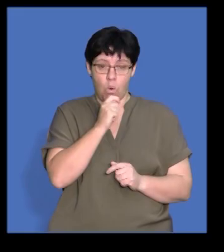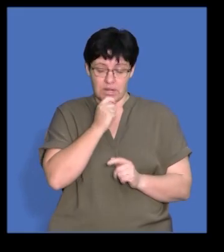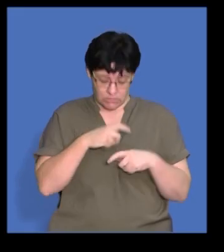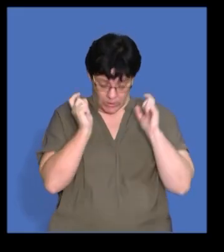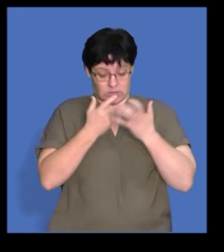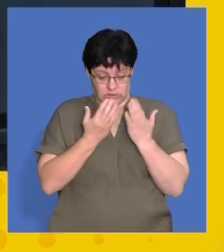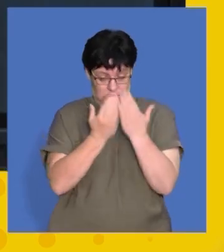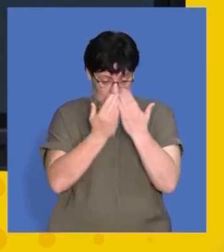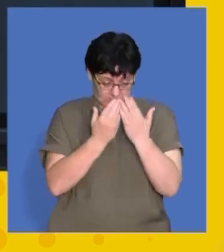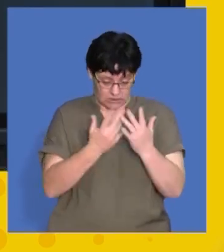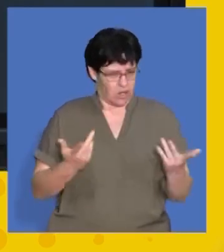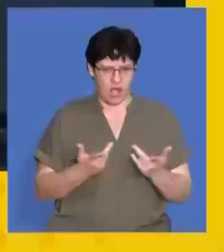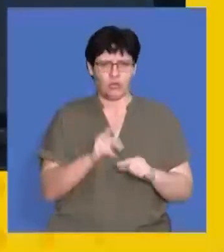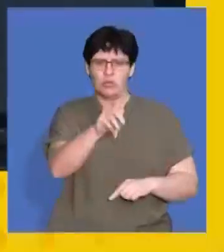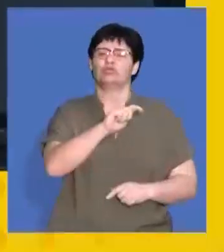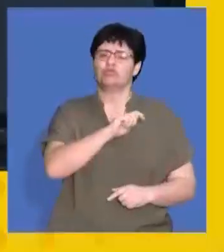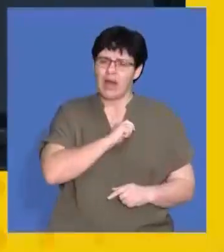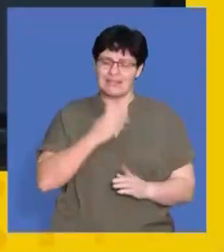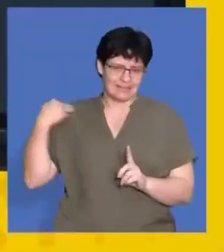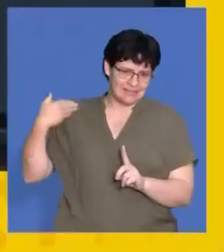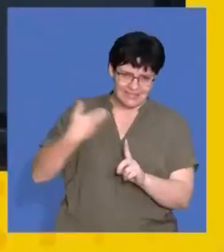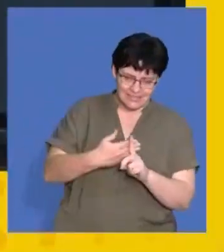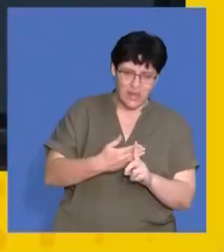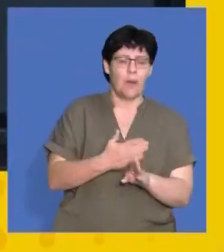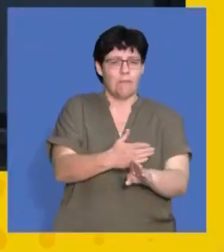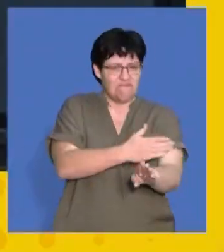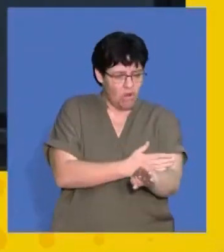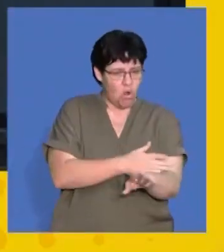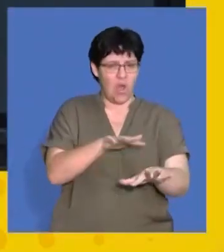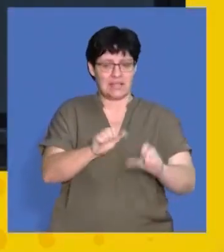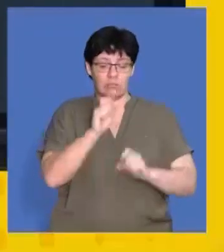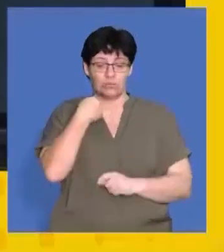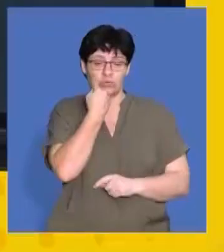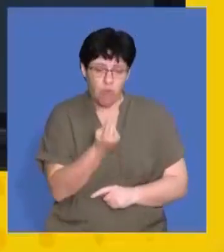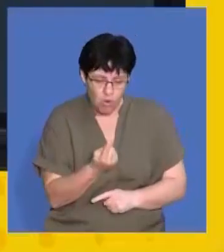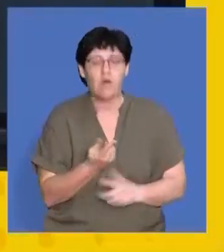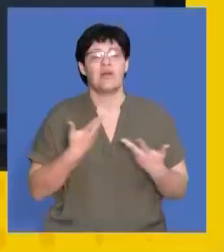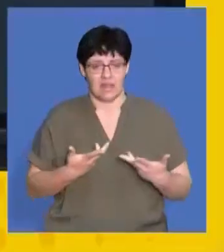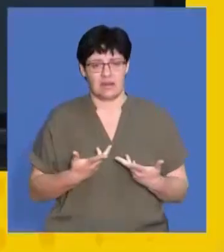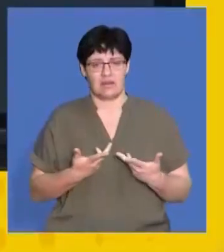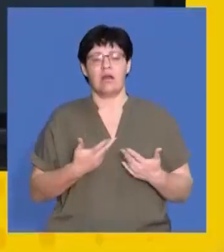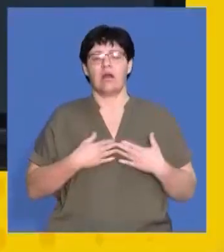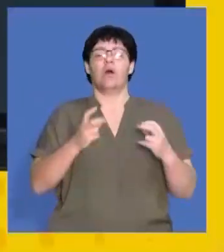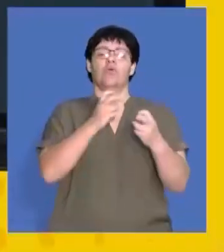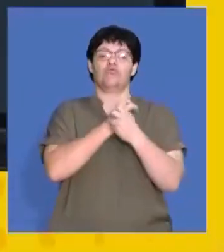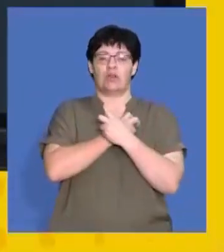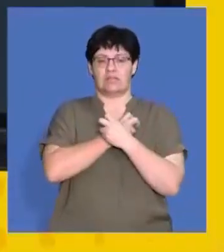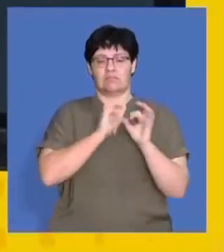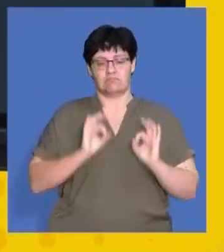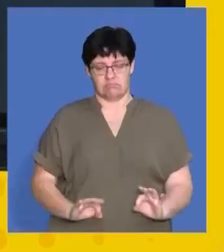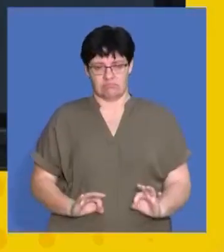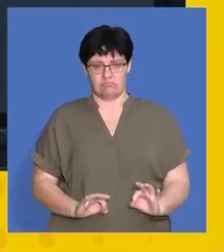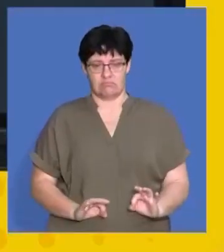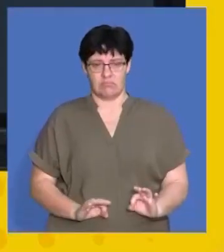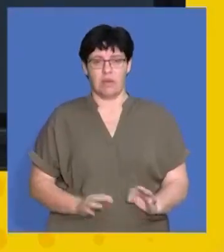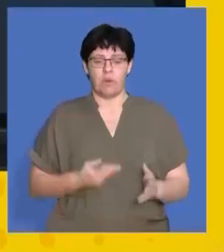your exam. You've got to trust that you've done enough work, and hopefully by the night before you can actually put it aside